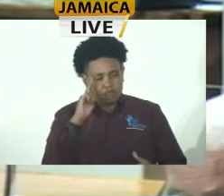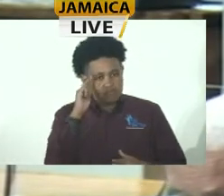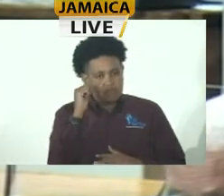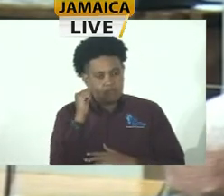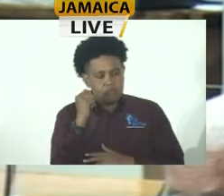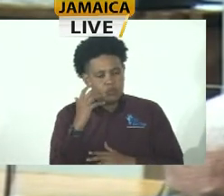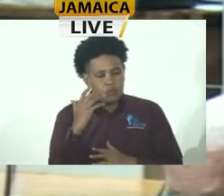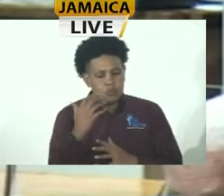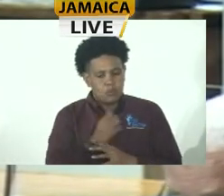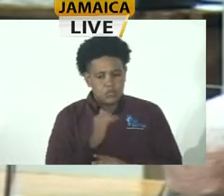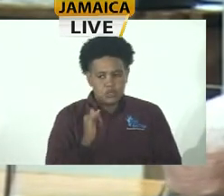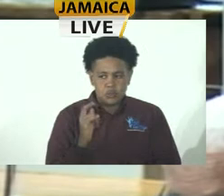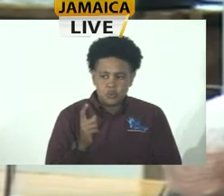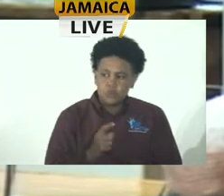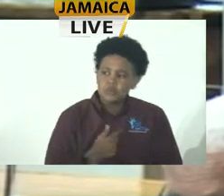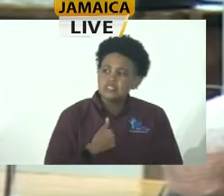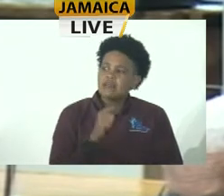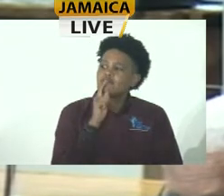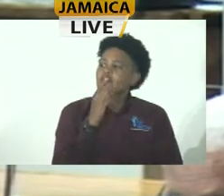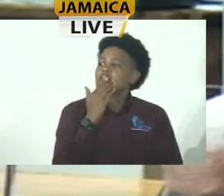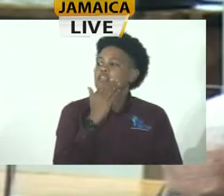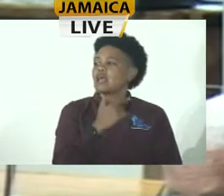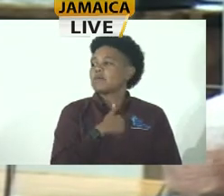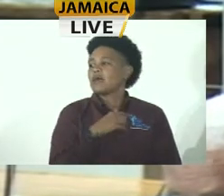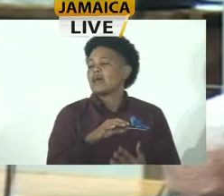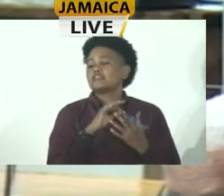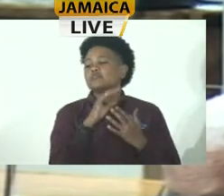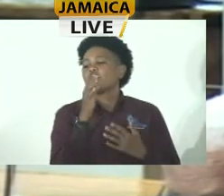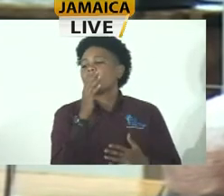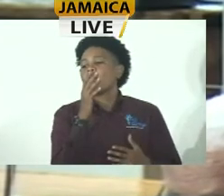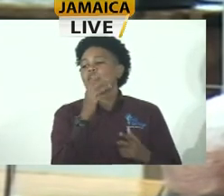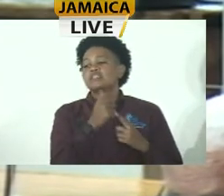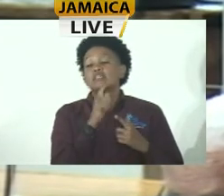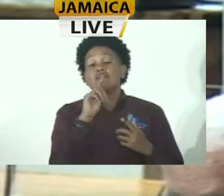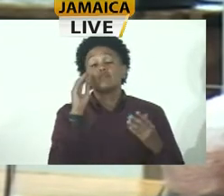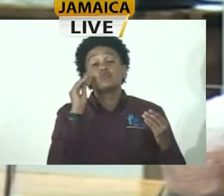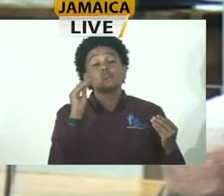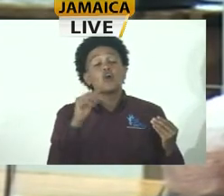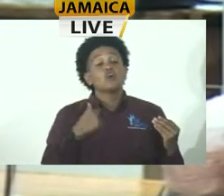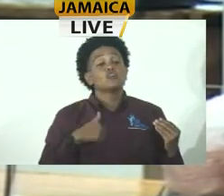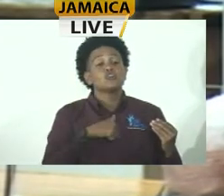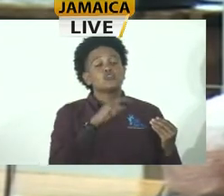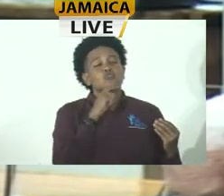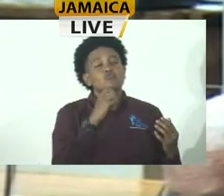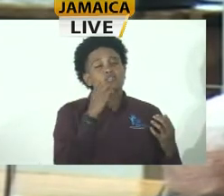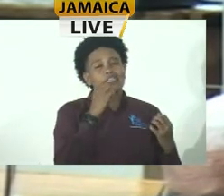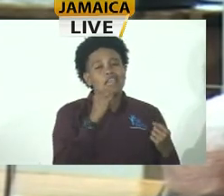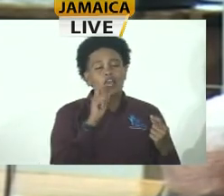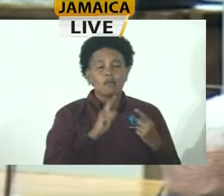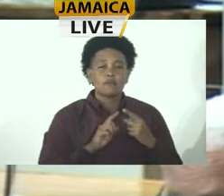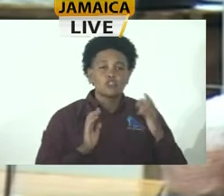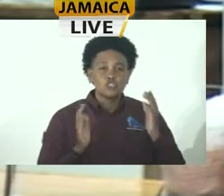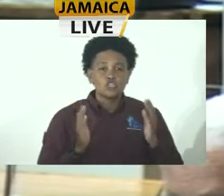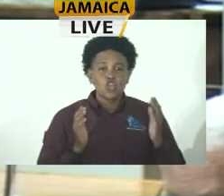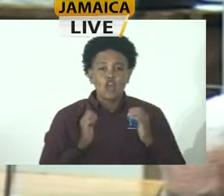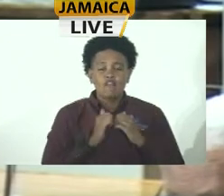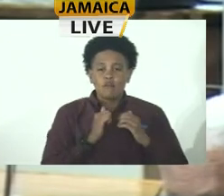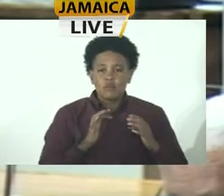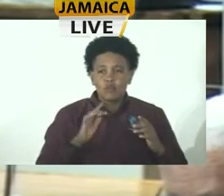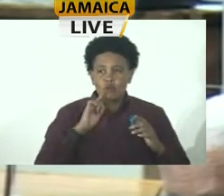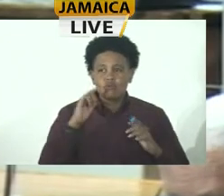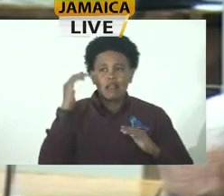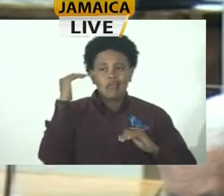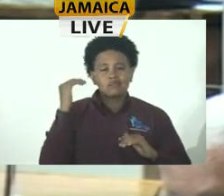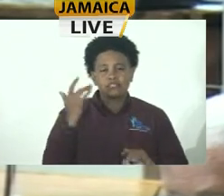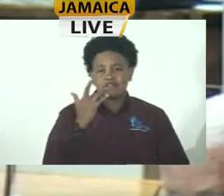speaker i thank my exceptional mother who taught us to care and to serve without expectation of